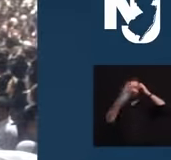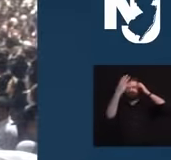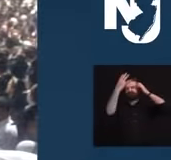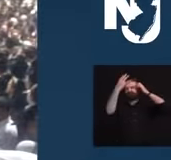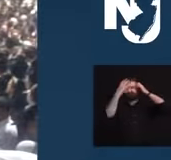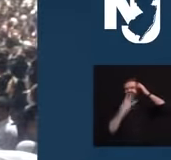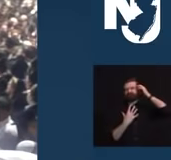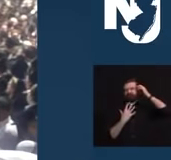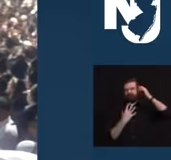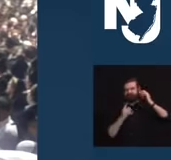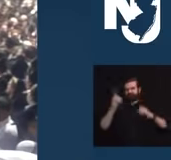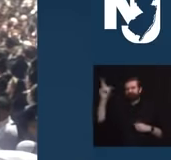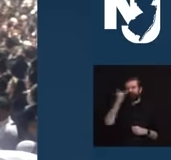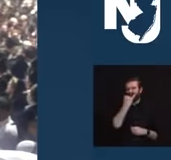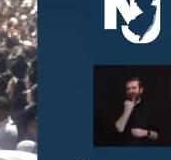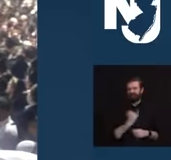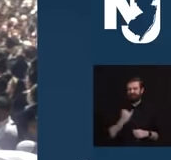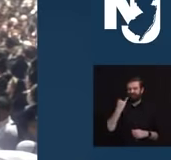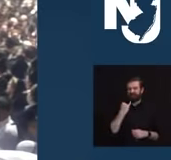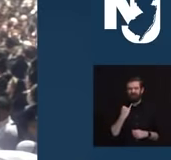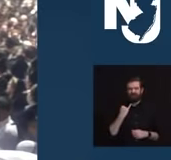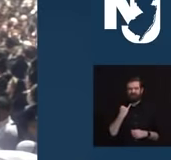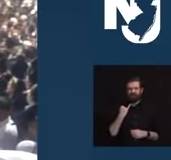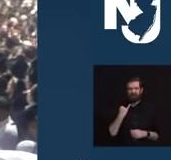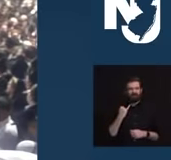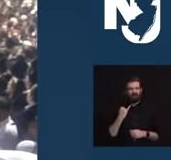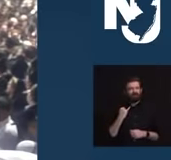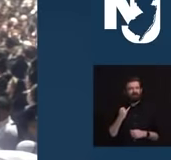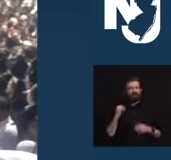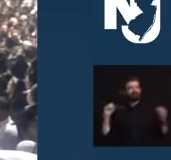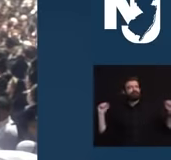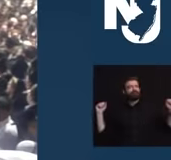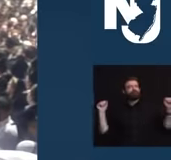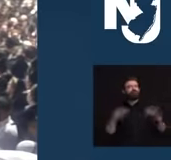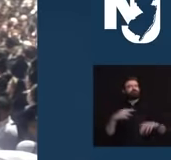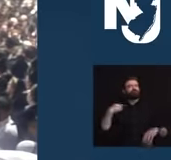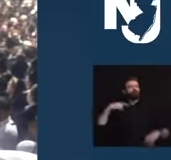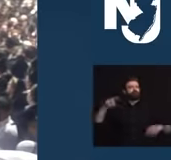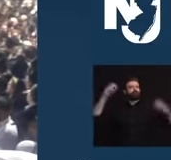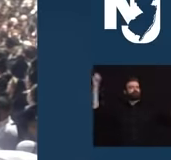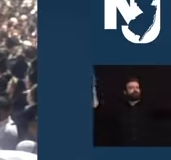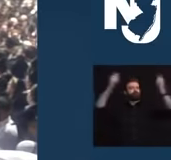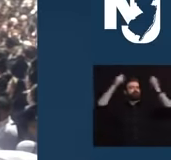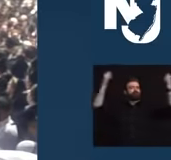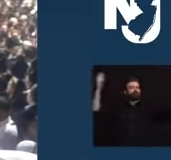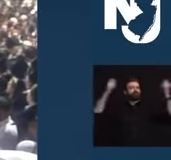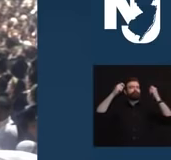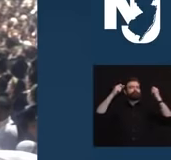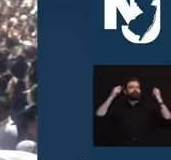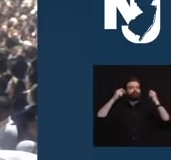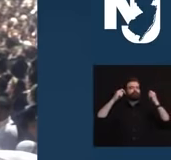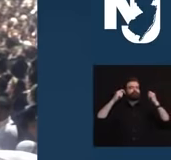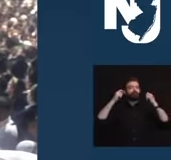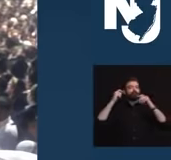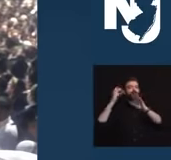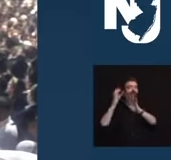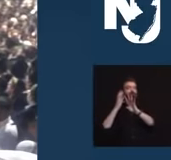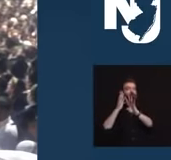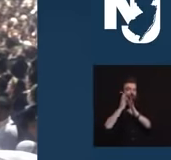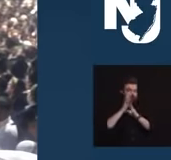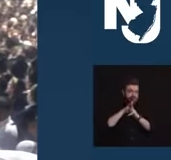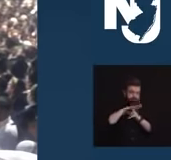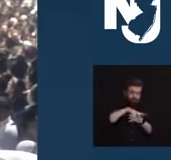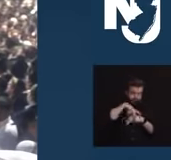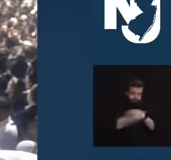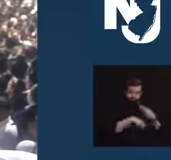crush of celebrants at a religious festival in Mount Meron turned into a stampede. One of the 45